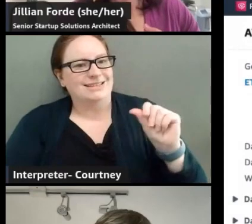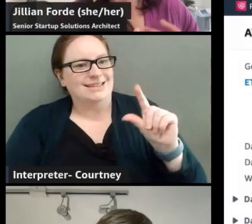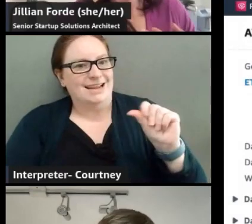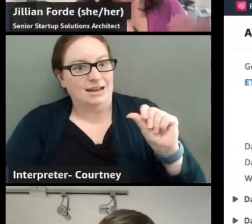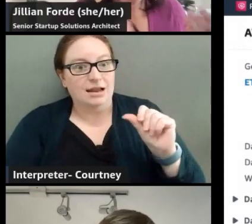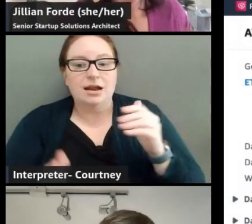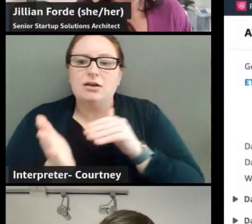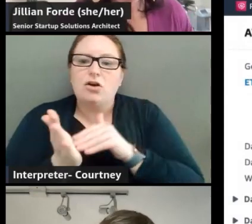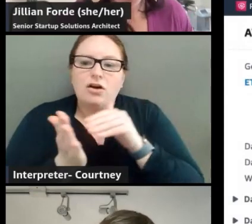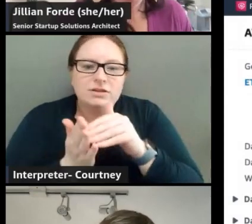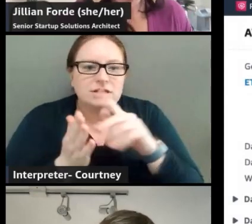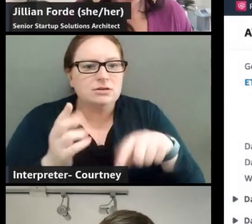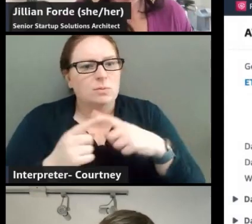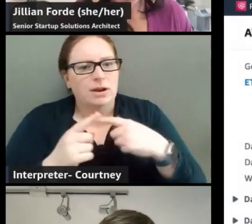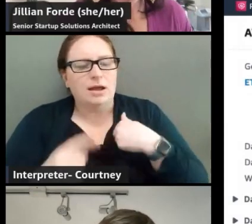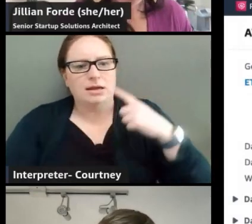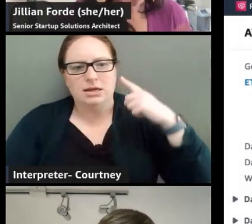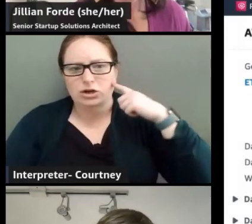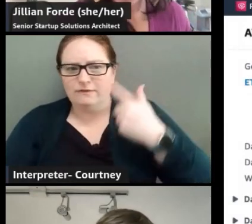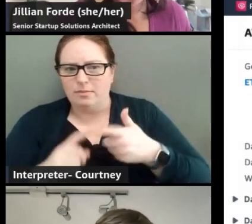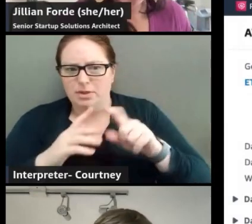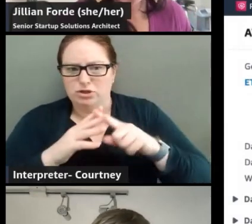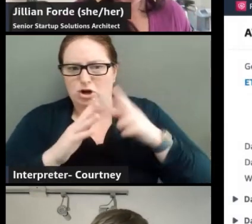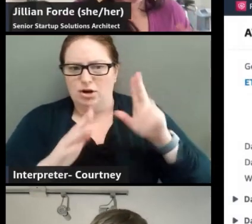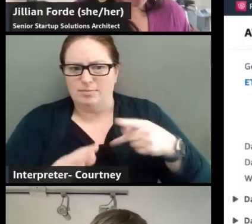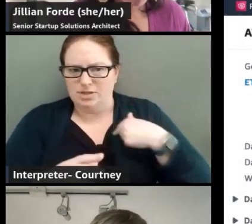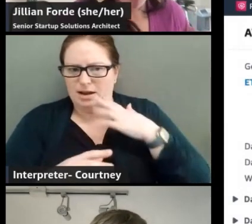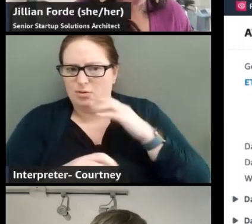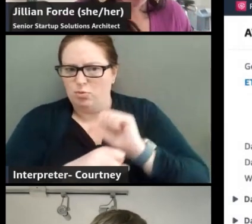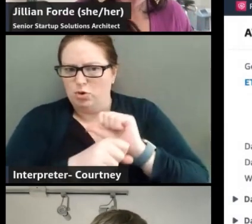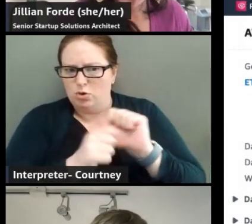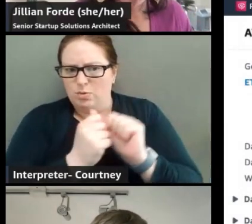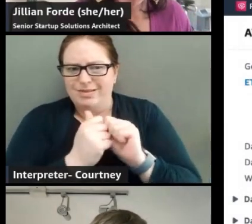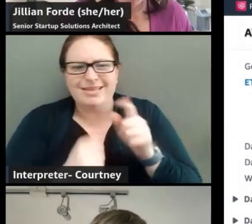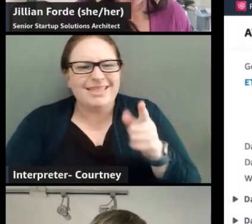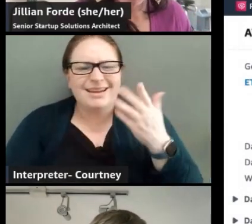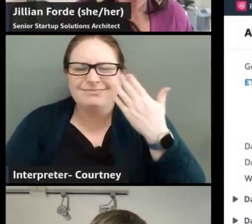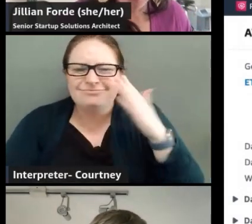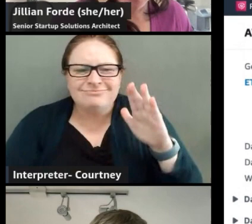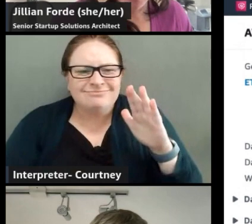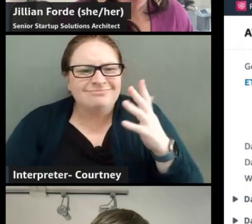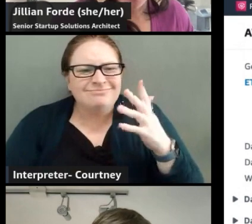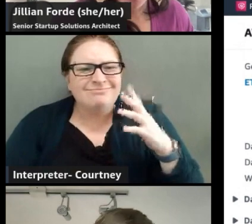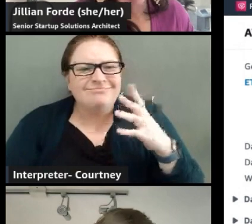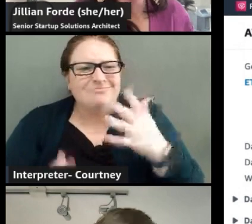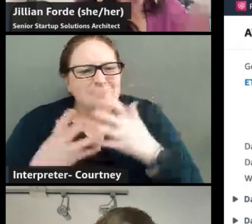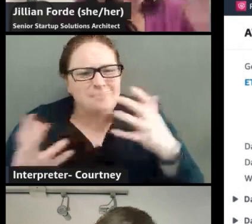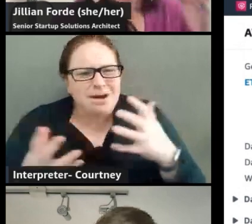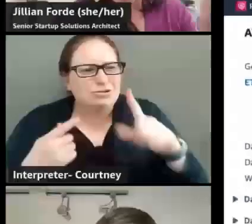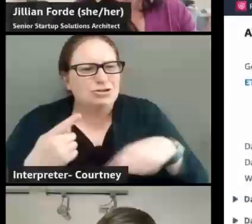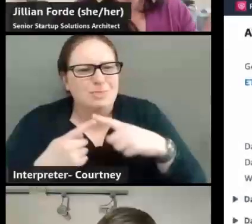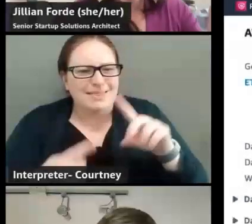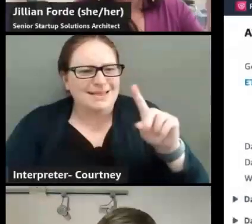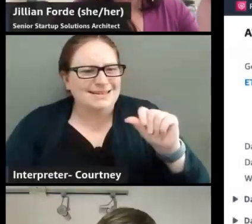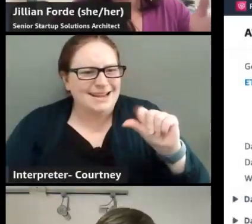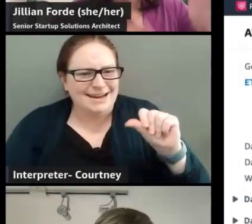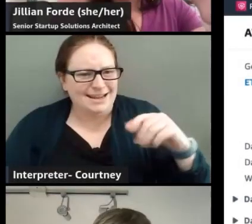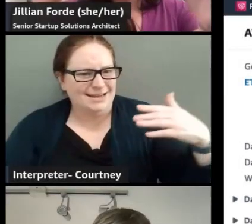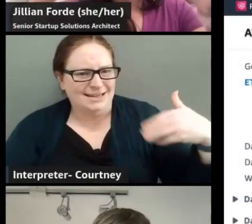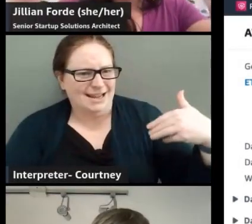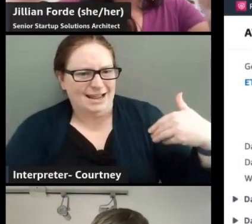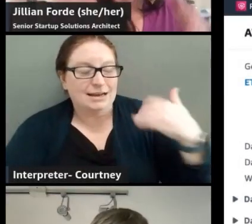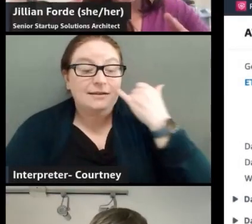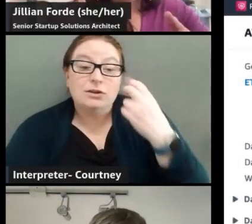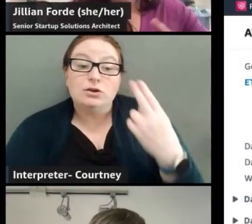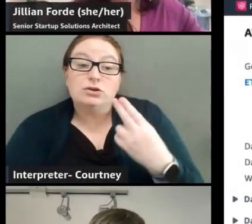I hear from the startups that I work with, is they don't necessarily know that much about the data yet. So if they're using Glue Data